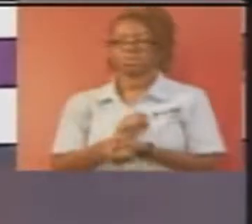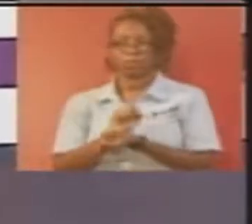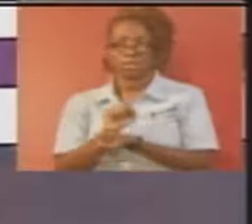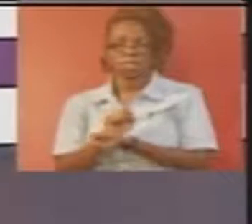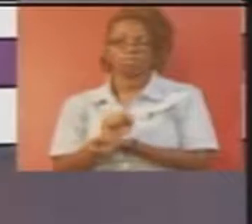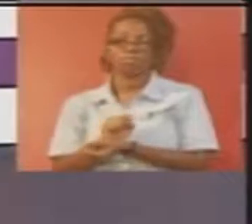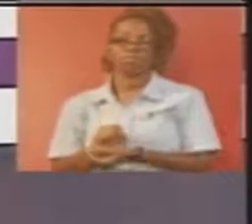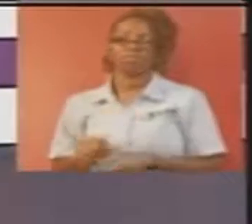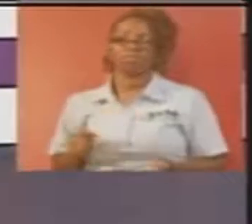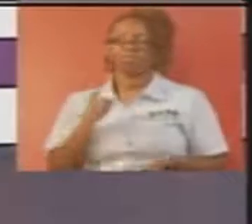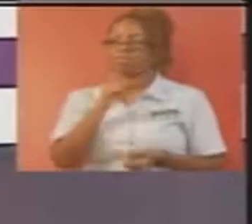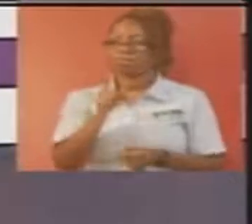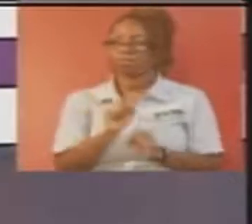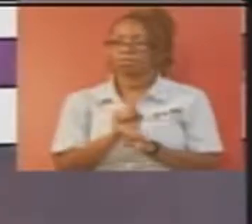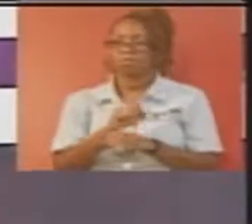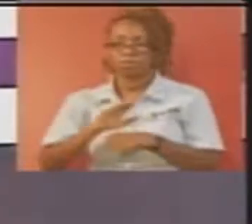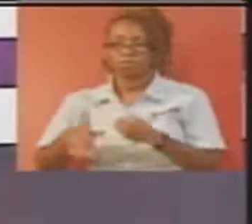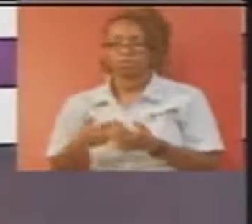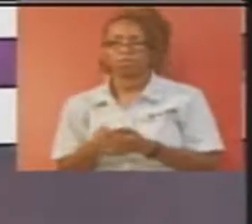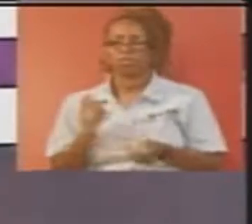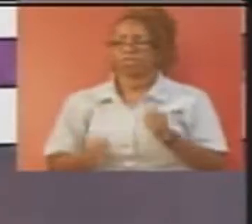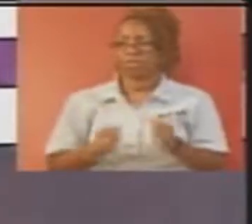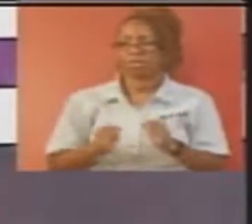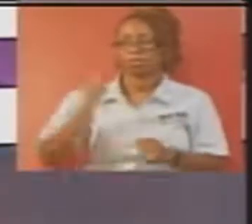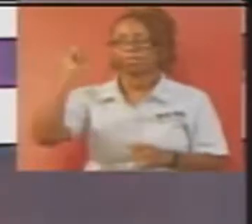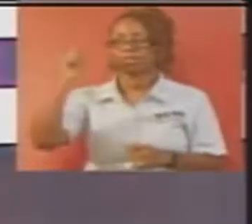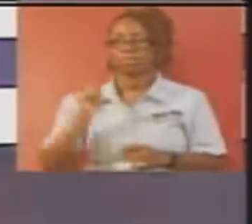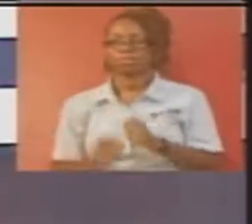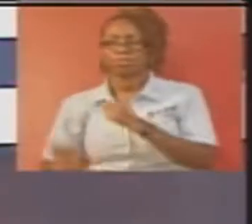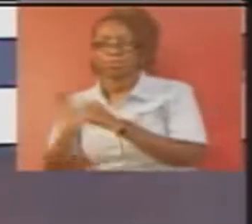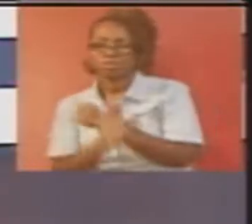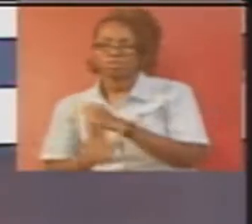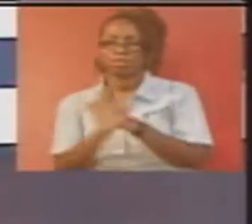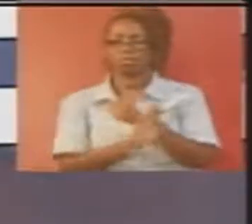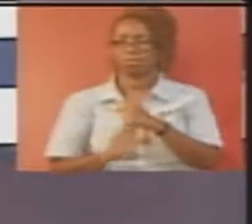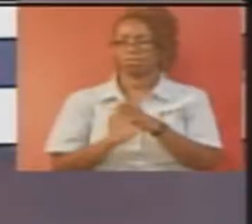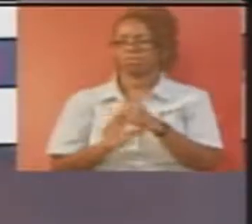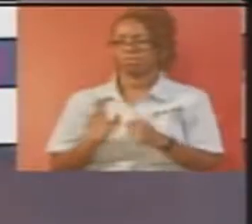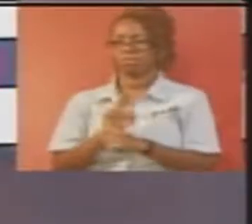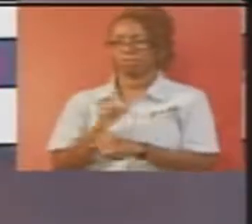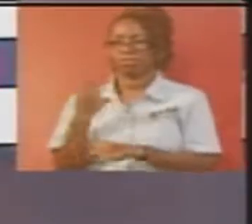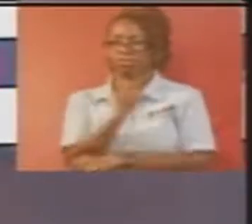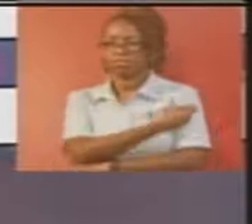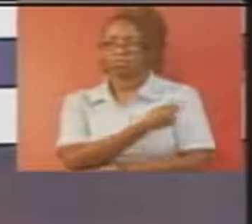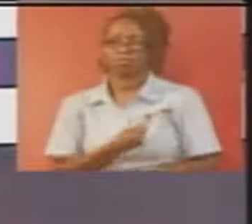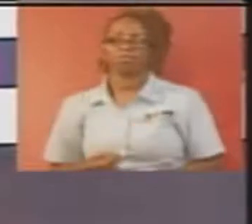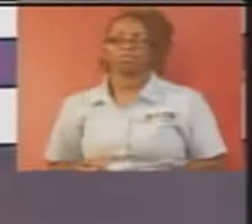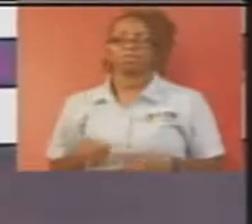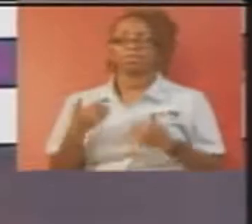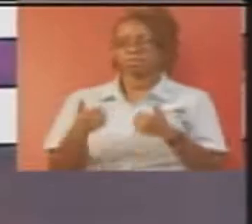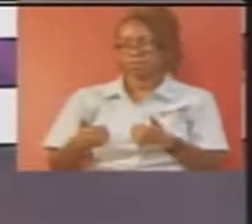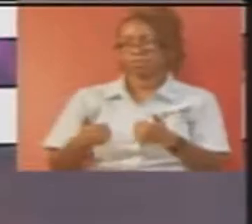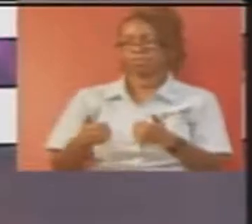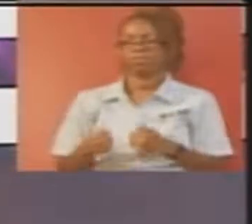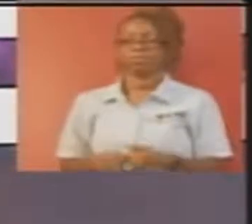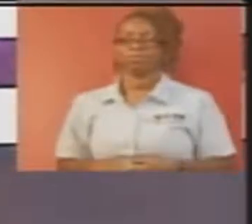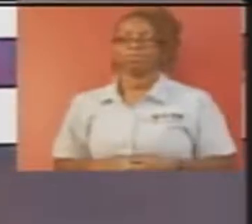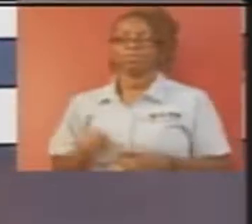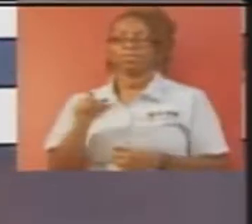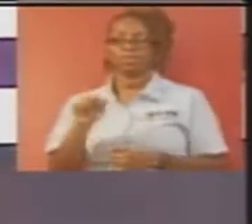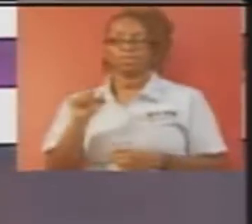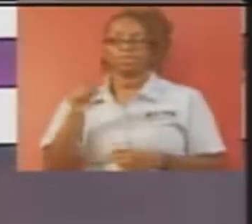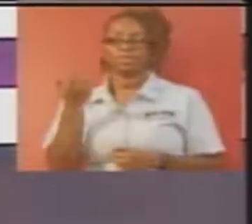vaccine preventable diseases in Trinidad and Tobago. In 2016, we were certified measles